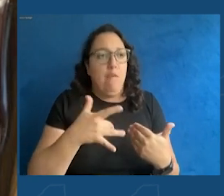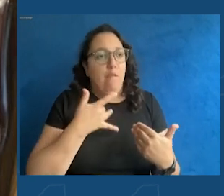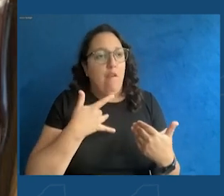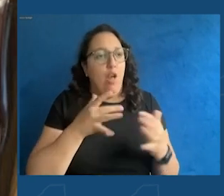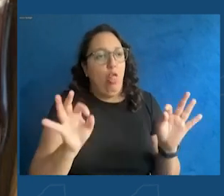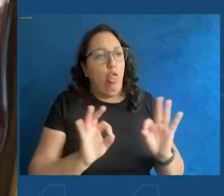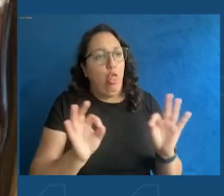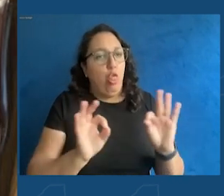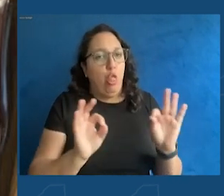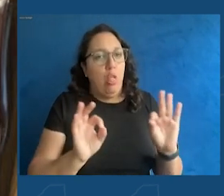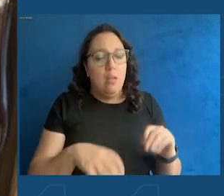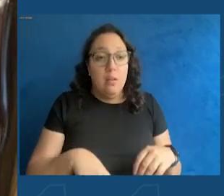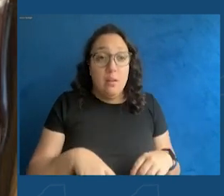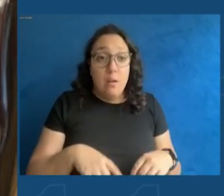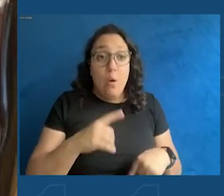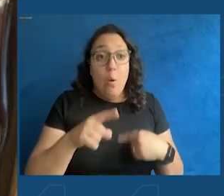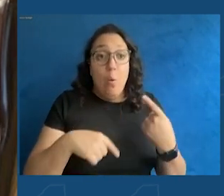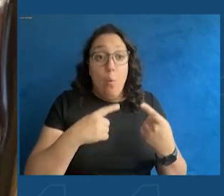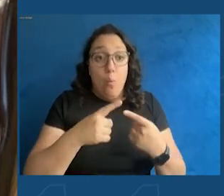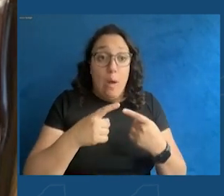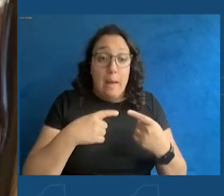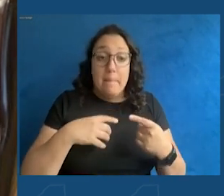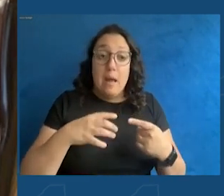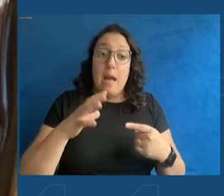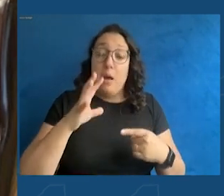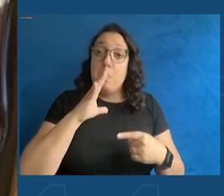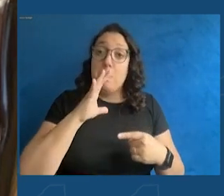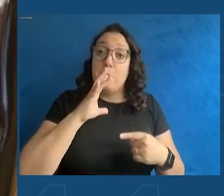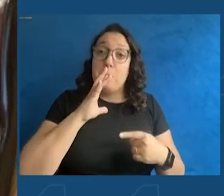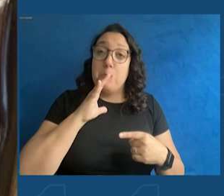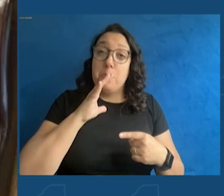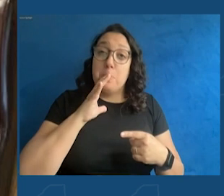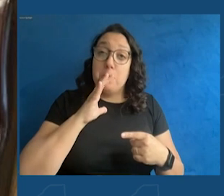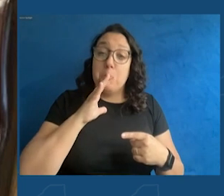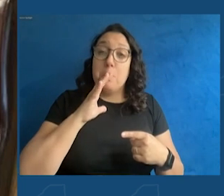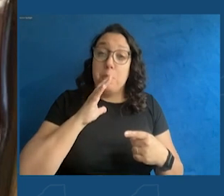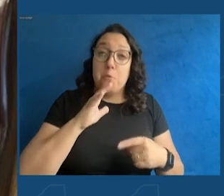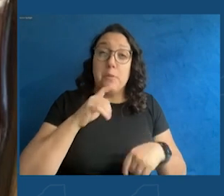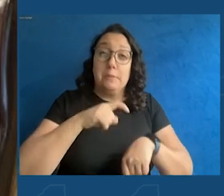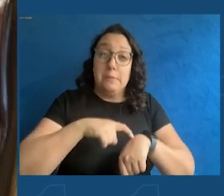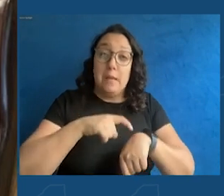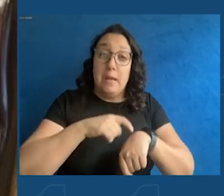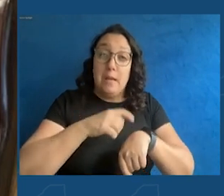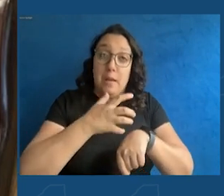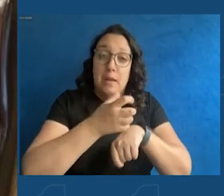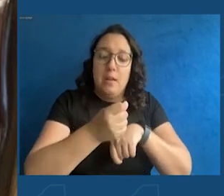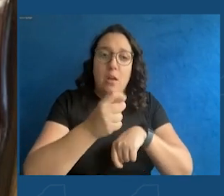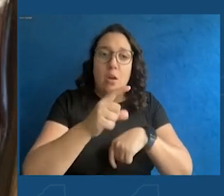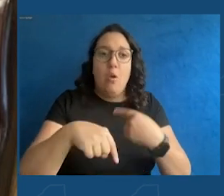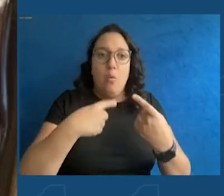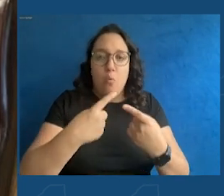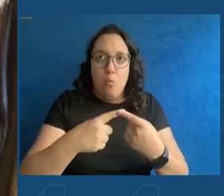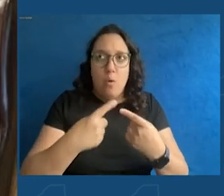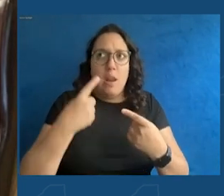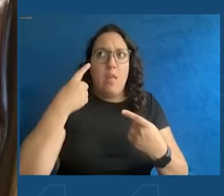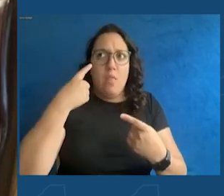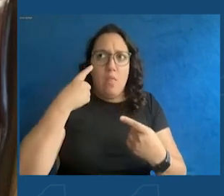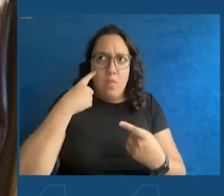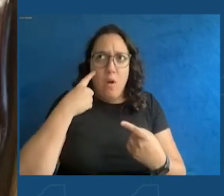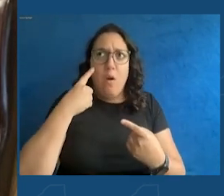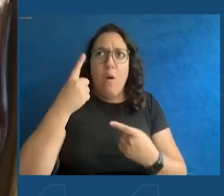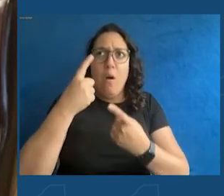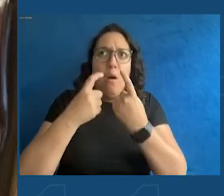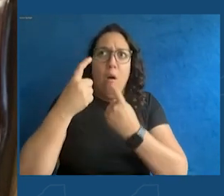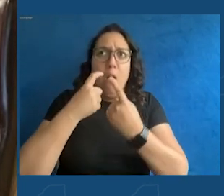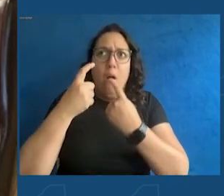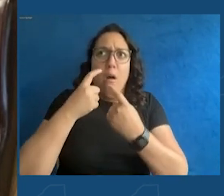time was winding down and I thought I had sidestepped the toughest question in the case, Judge Levine